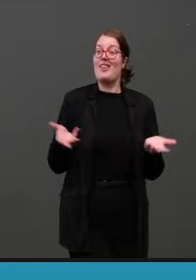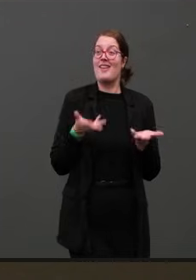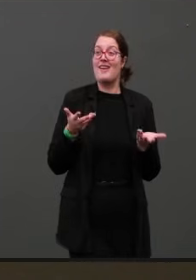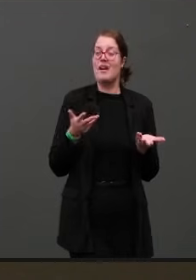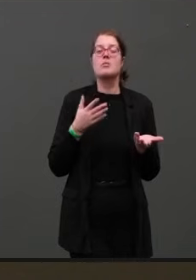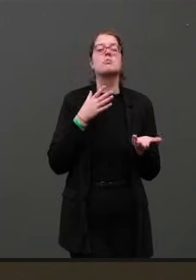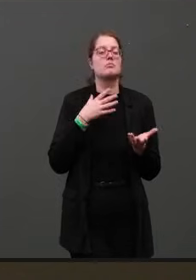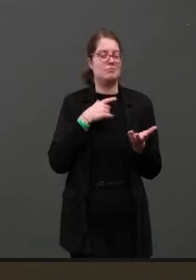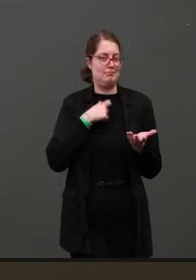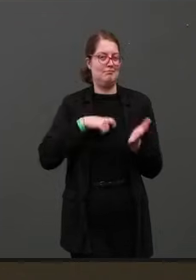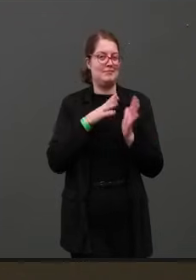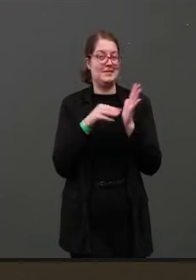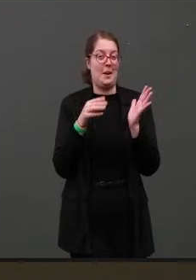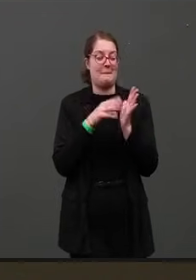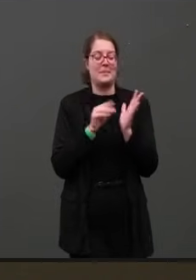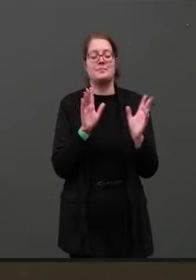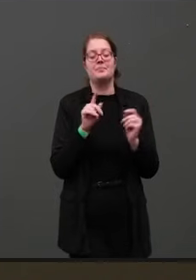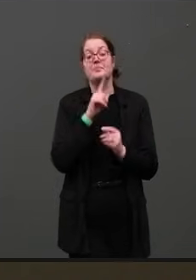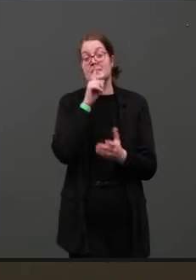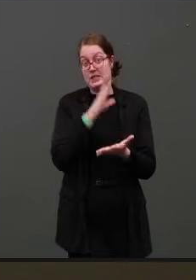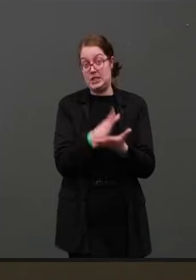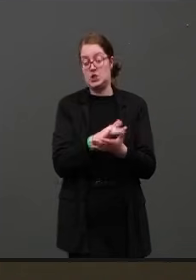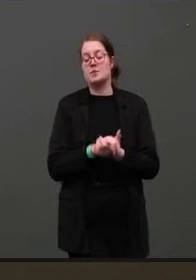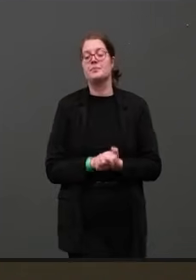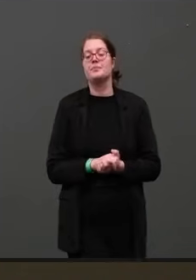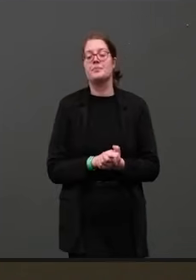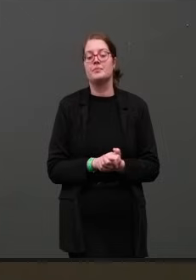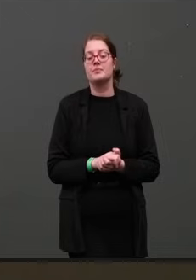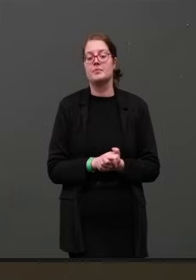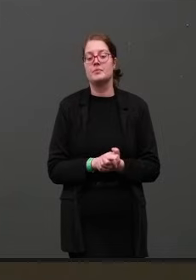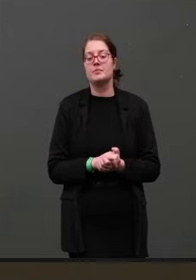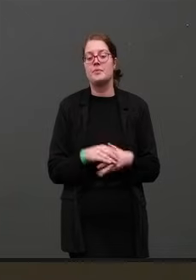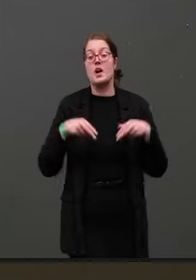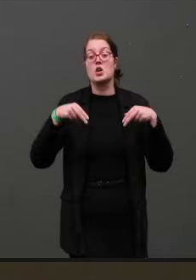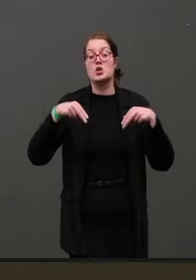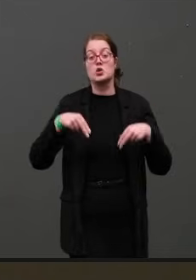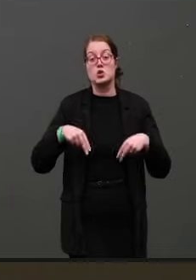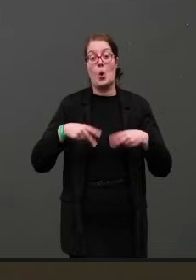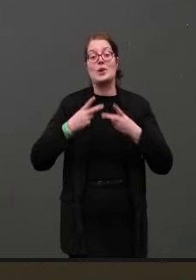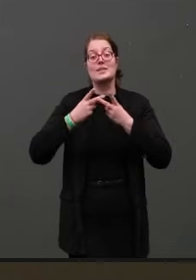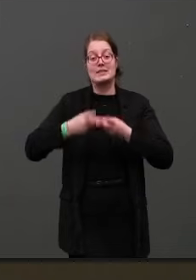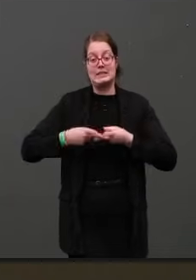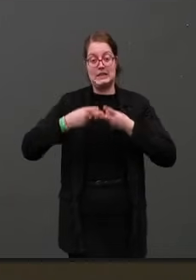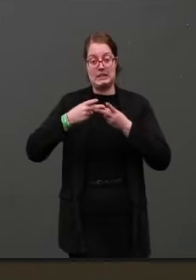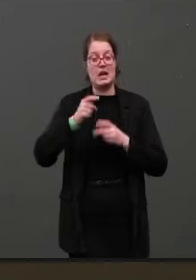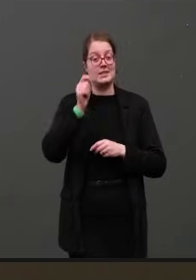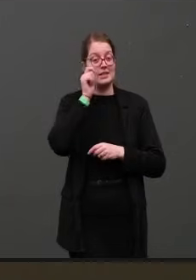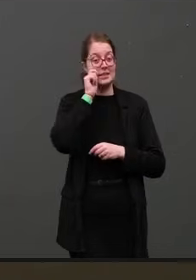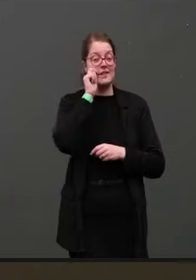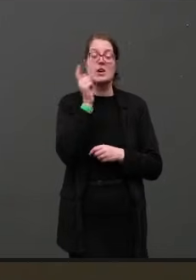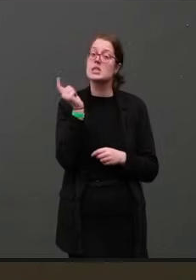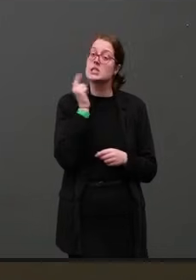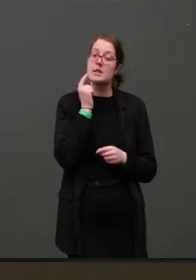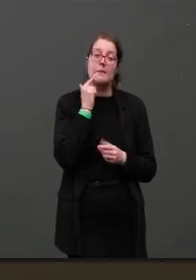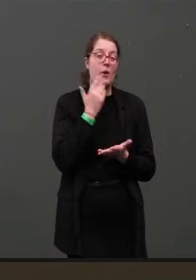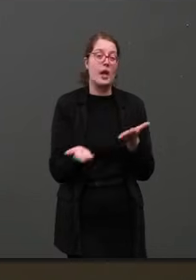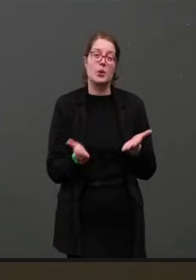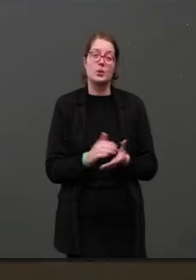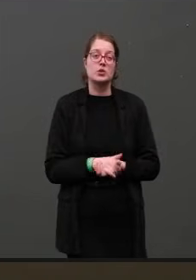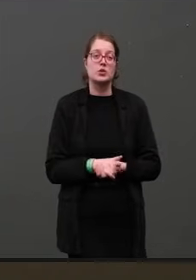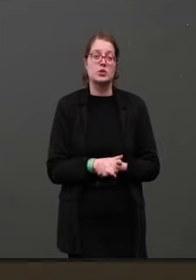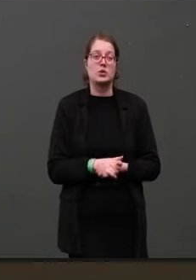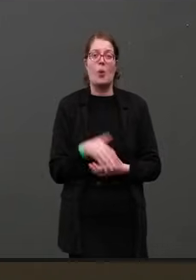a conscious decision to write my dog sitter detective books in simple, straightforward language. I don't want the reader to